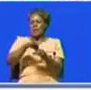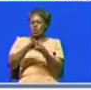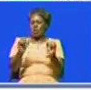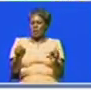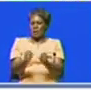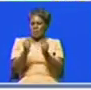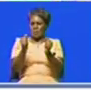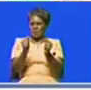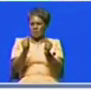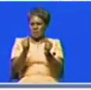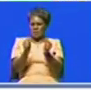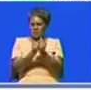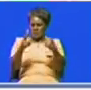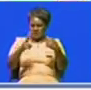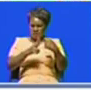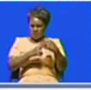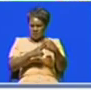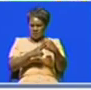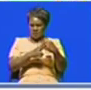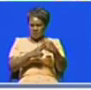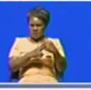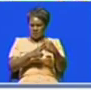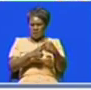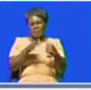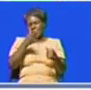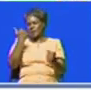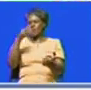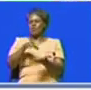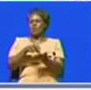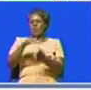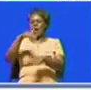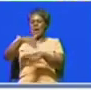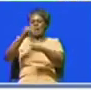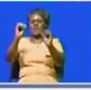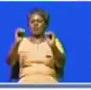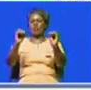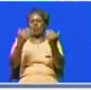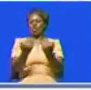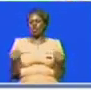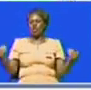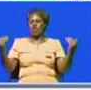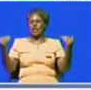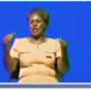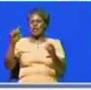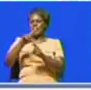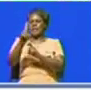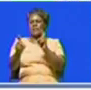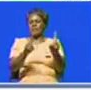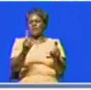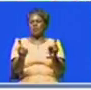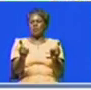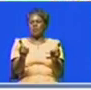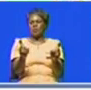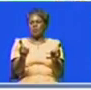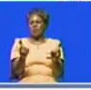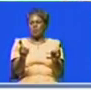held on October 17th. That would be best case scenario, because then we are not interfering with the children's examinations